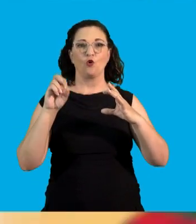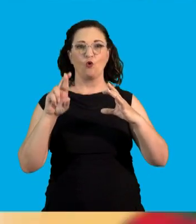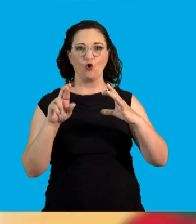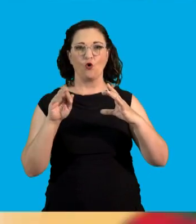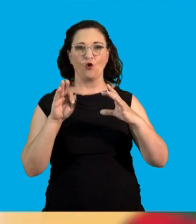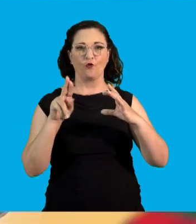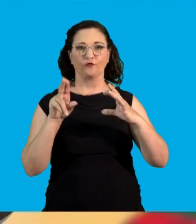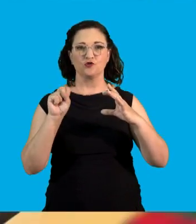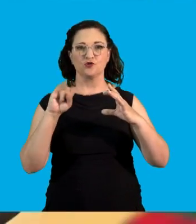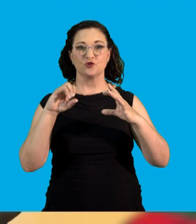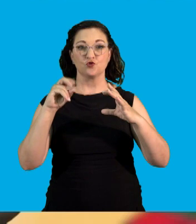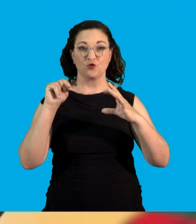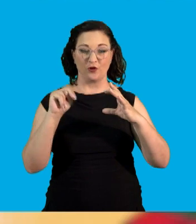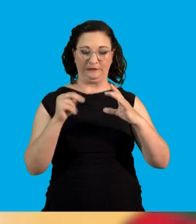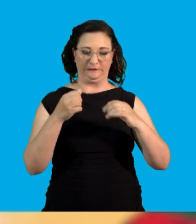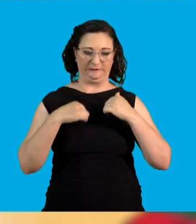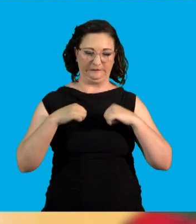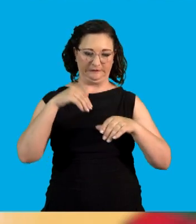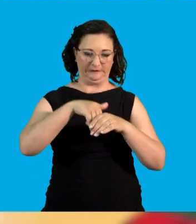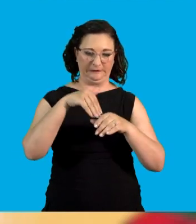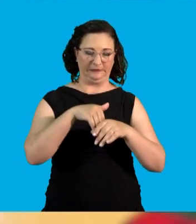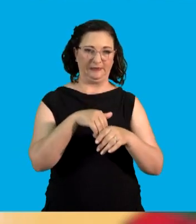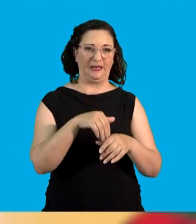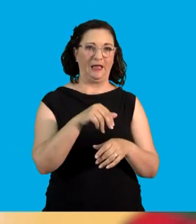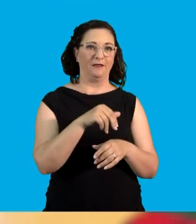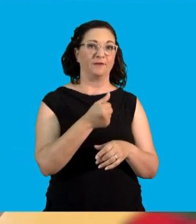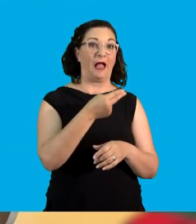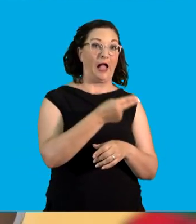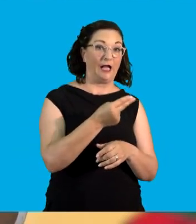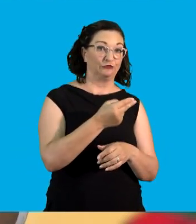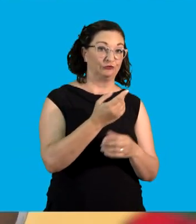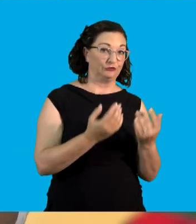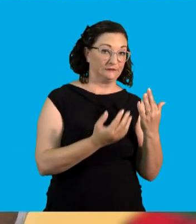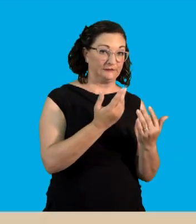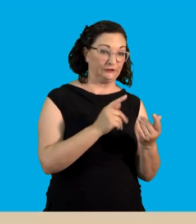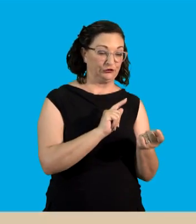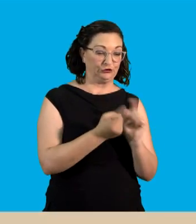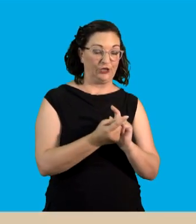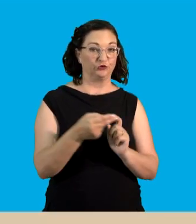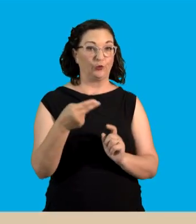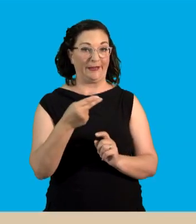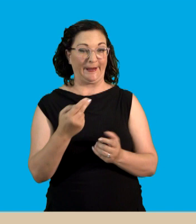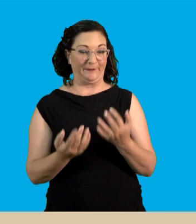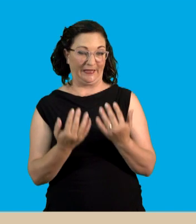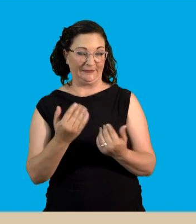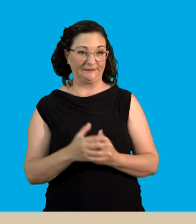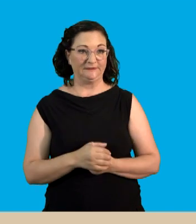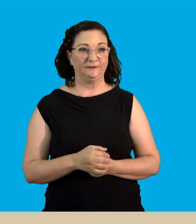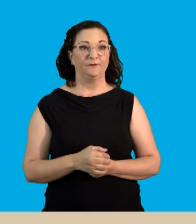This is when hydrogen gas has to be converted to helium gas. So the correct answer here